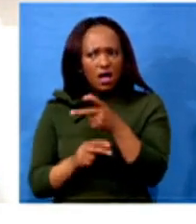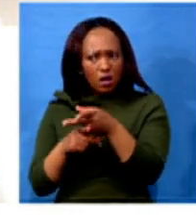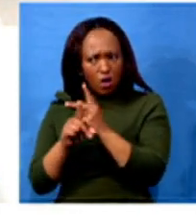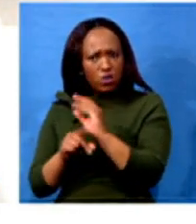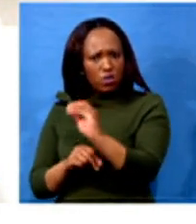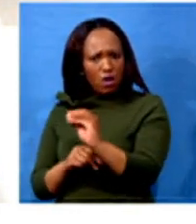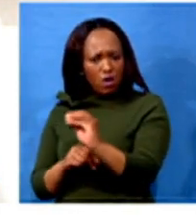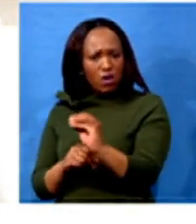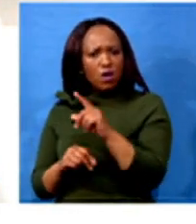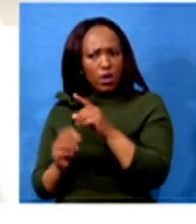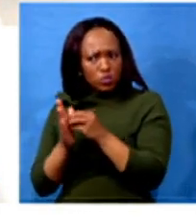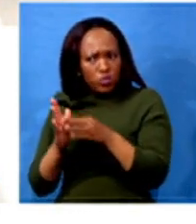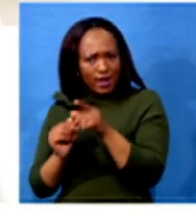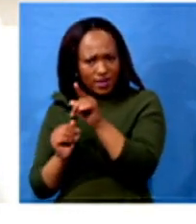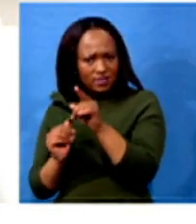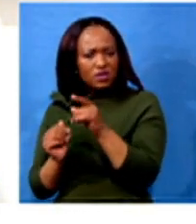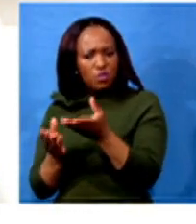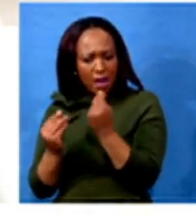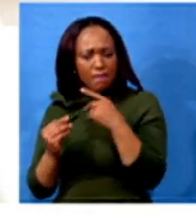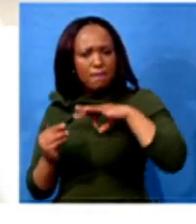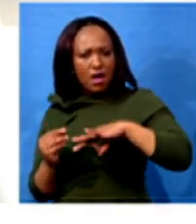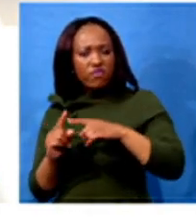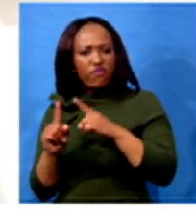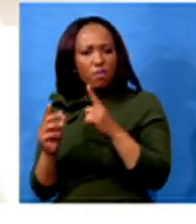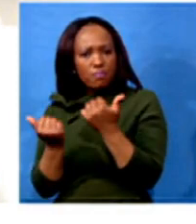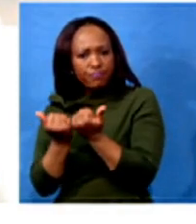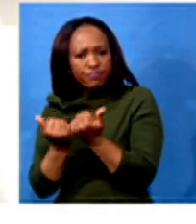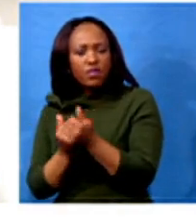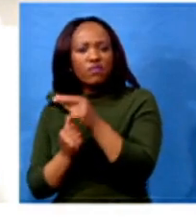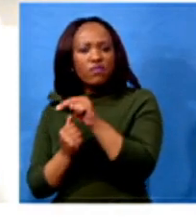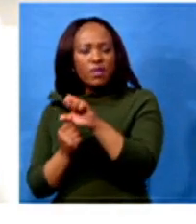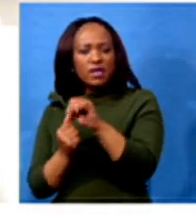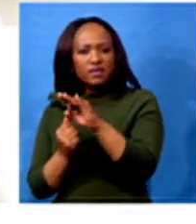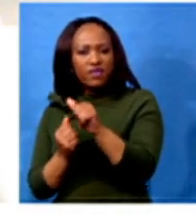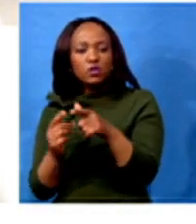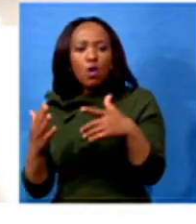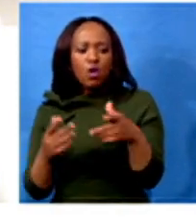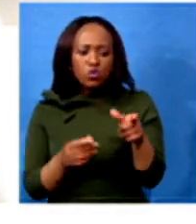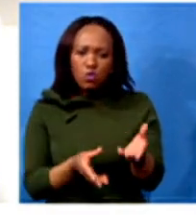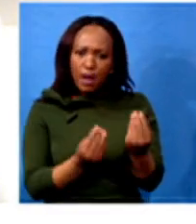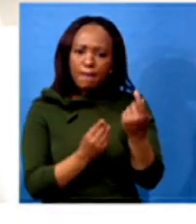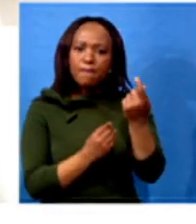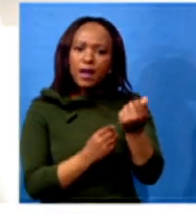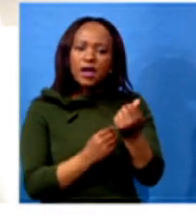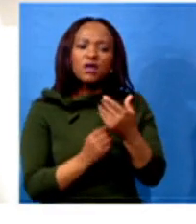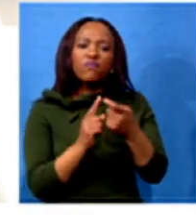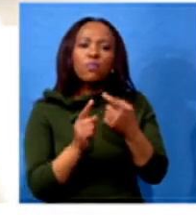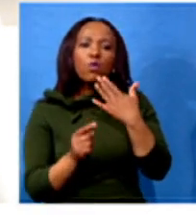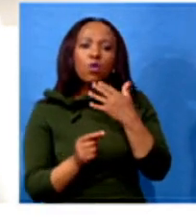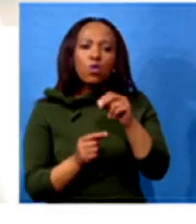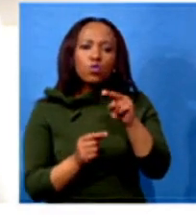if you're a student, or you actually are supposed to be receiving UIF grants, then we cannot give you. And